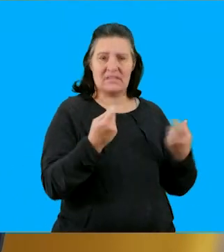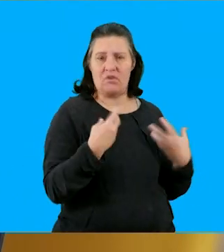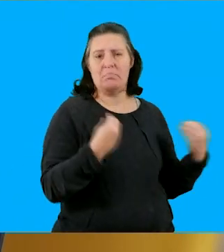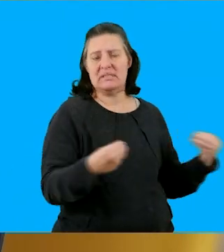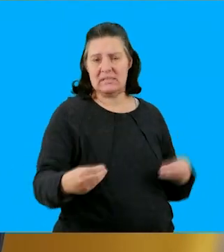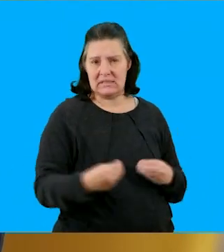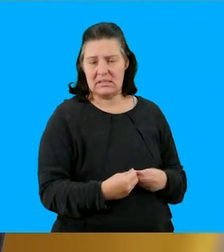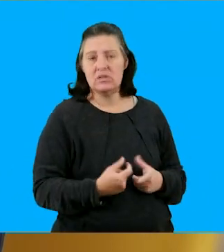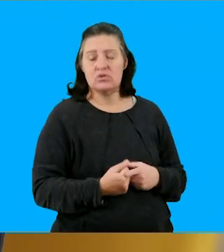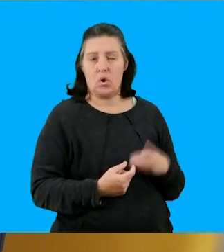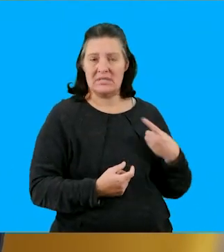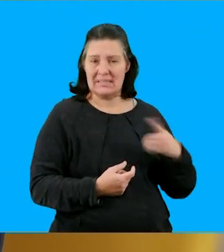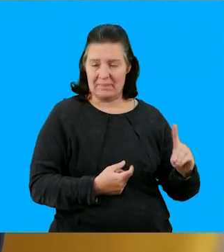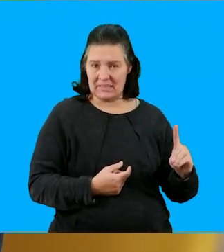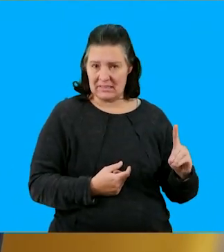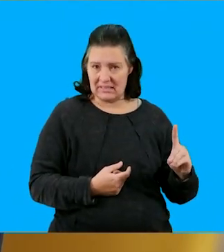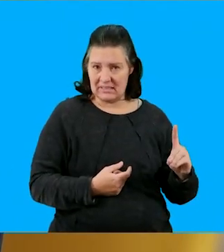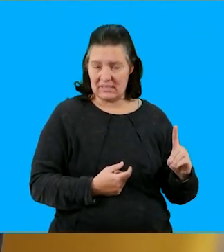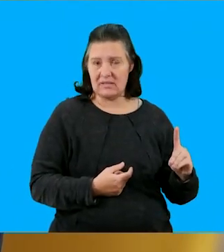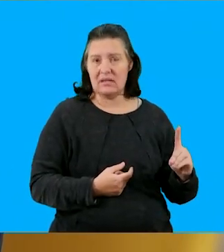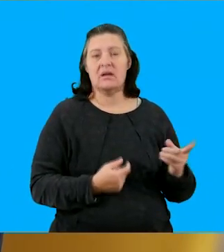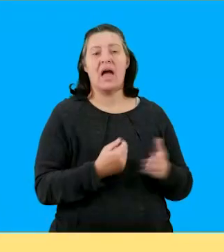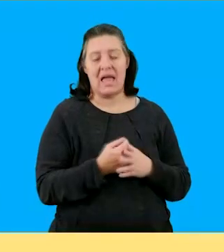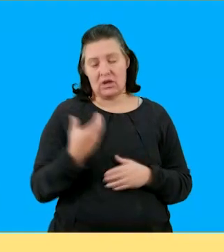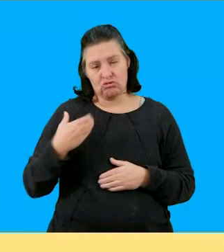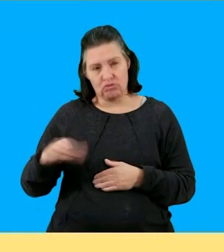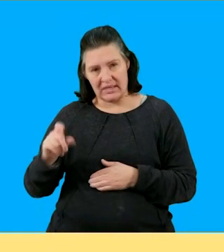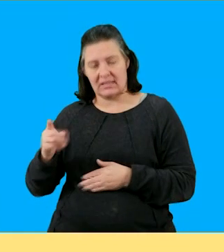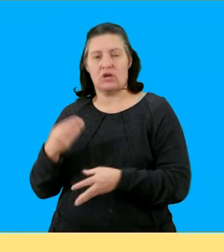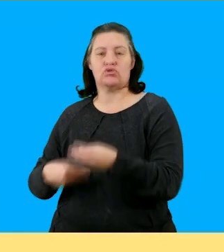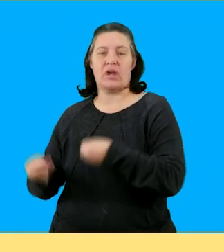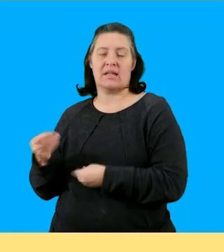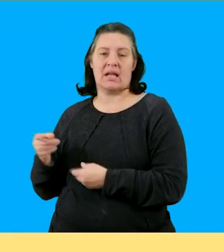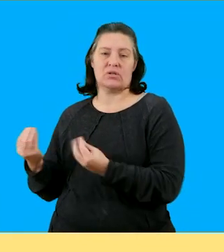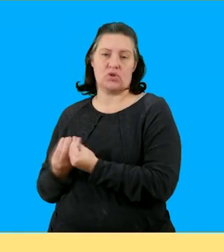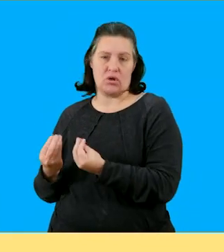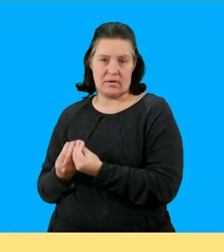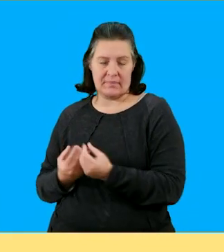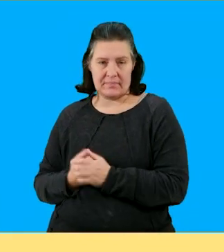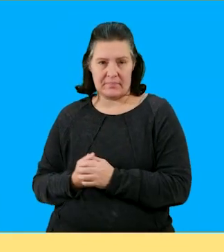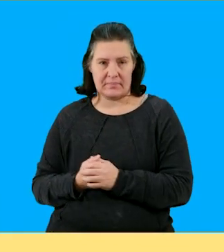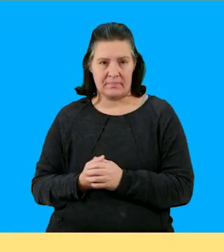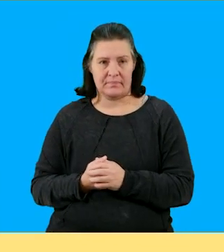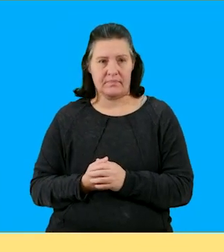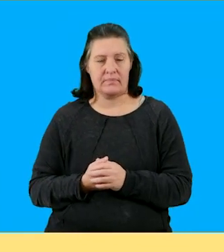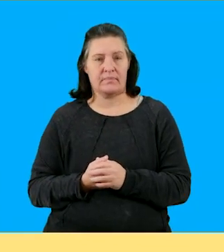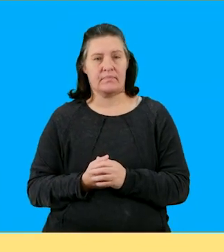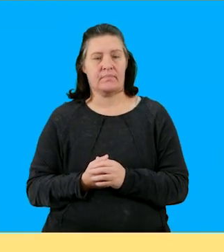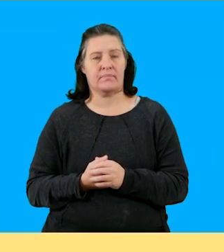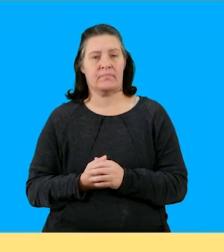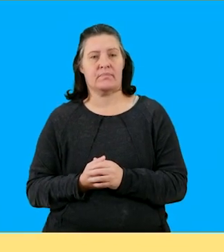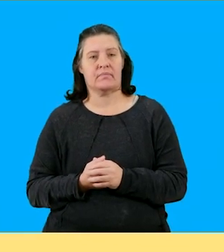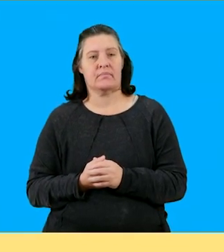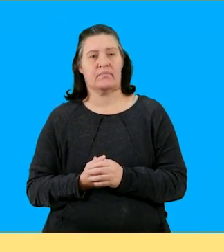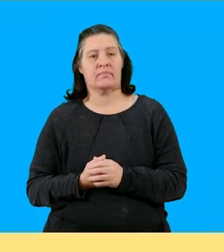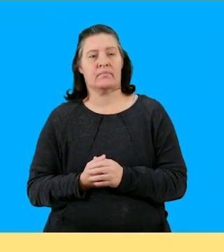the business. So we debit trading stock deficit and then we credit trading stock.